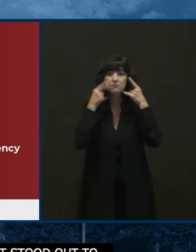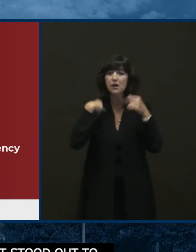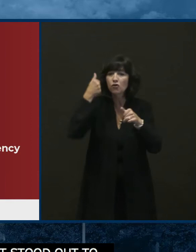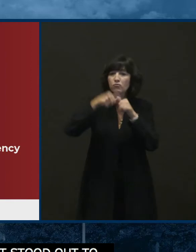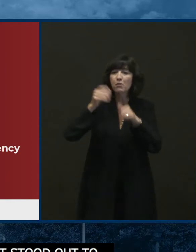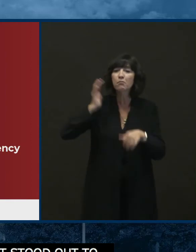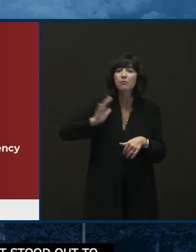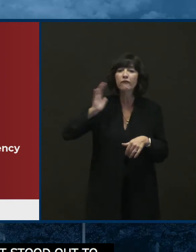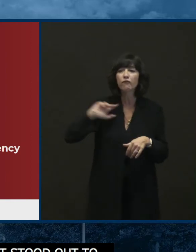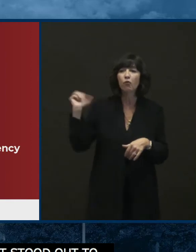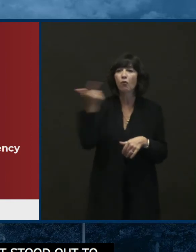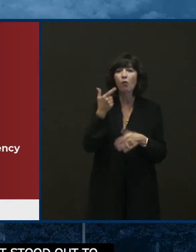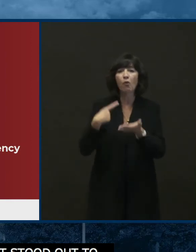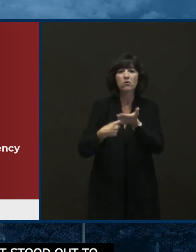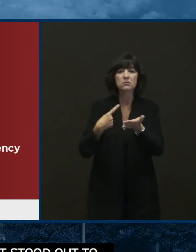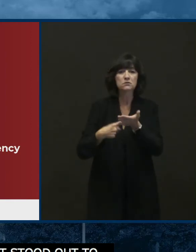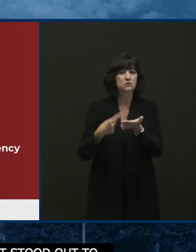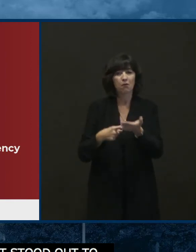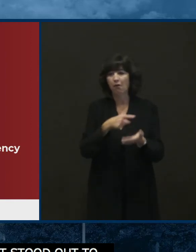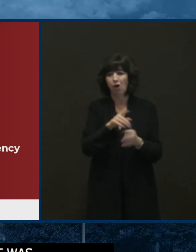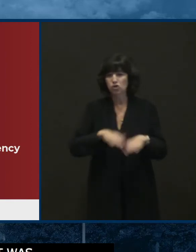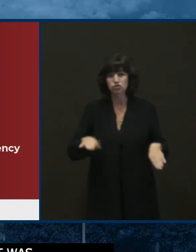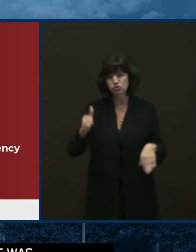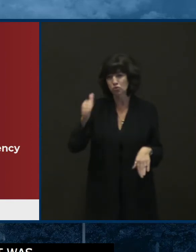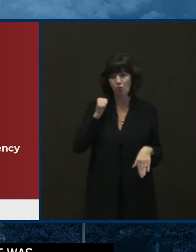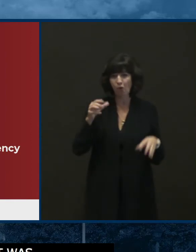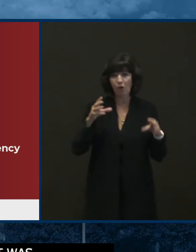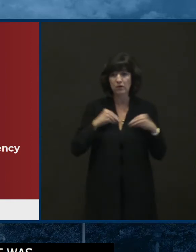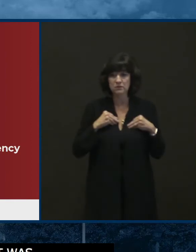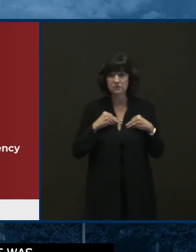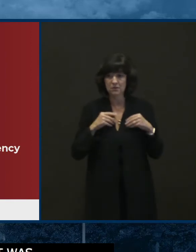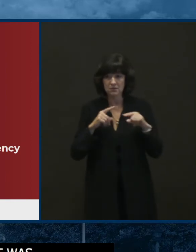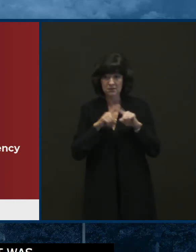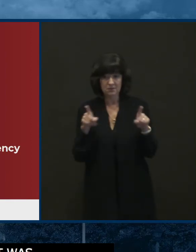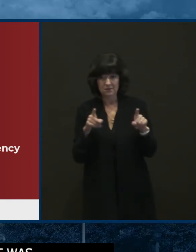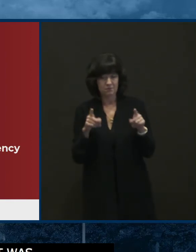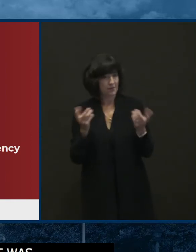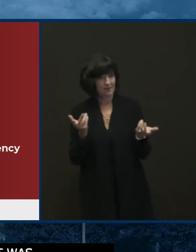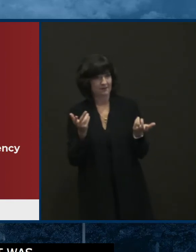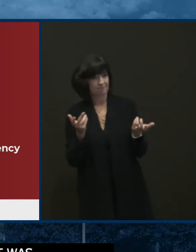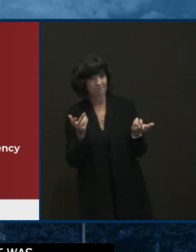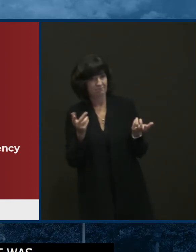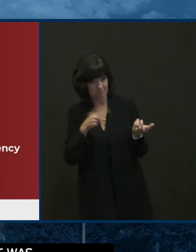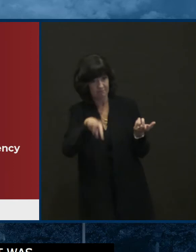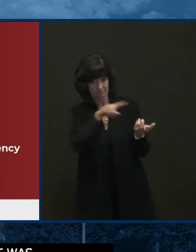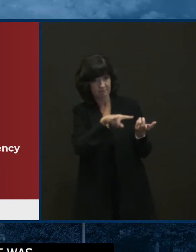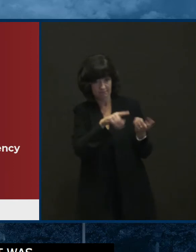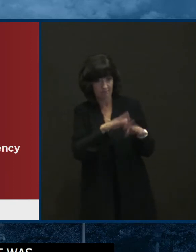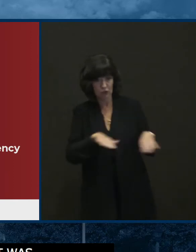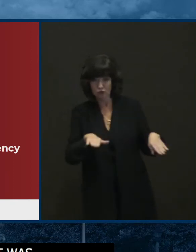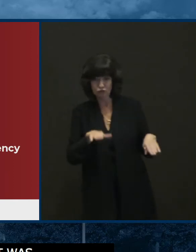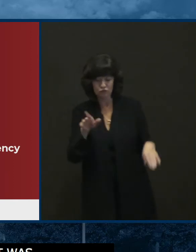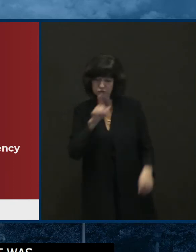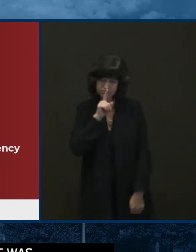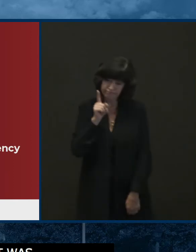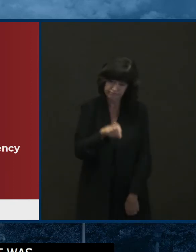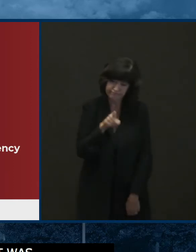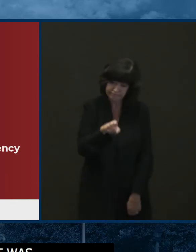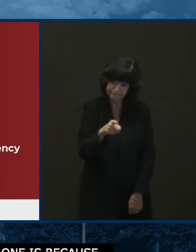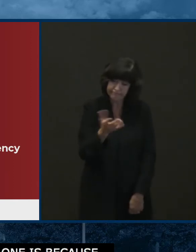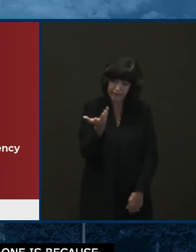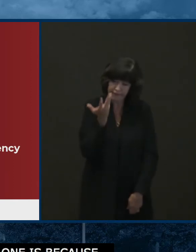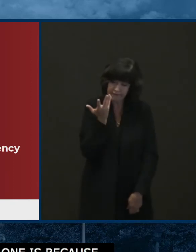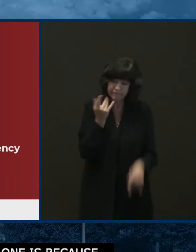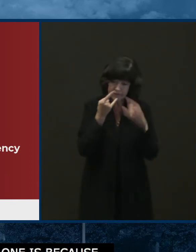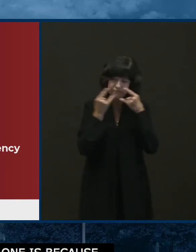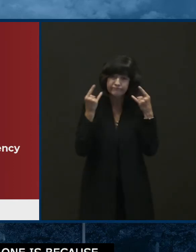is it's because you can make them wear them, unlike adults, so we have a difficult time doing that. Children are in school, you can just make them wear the